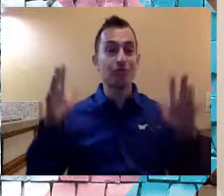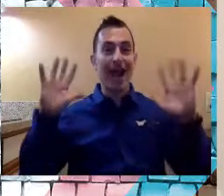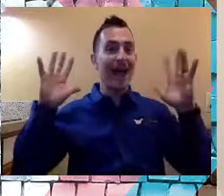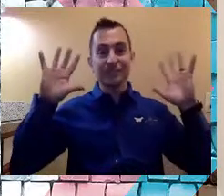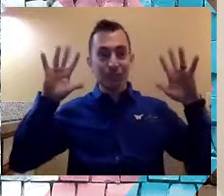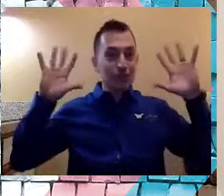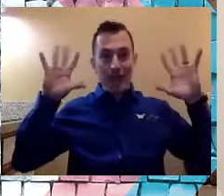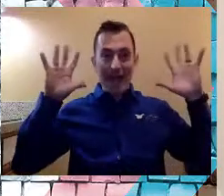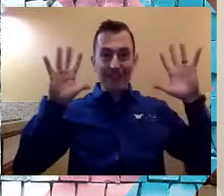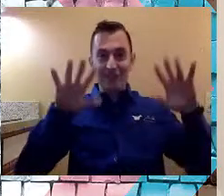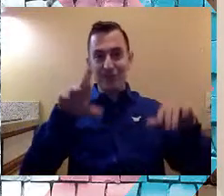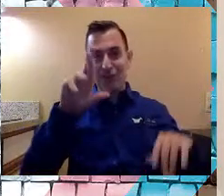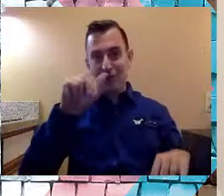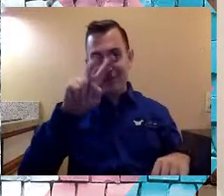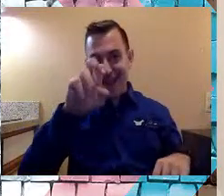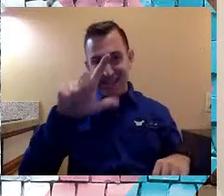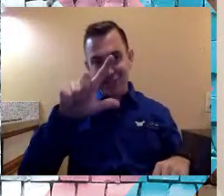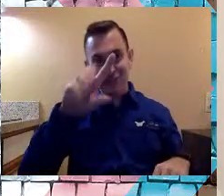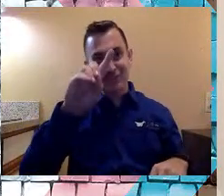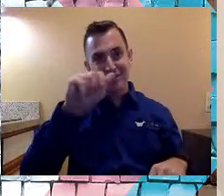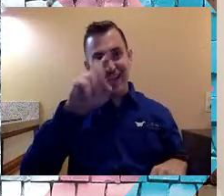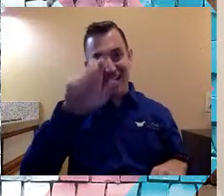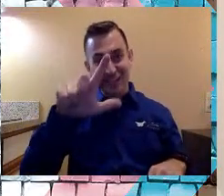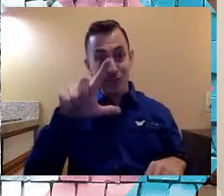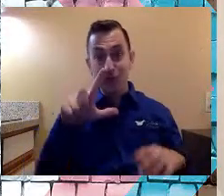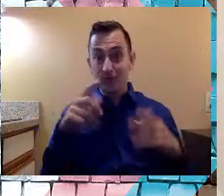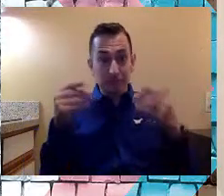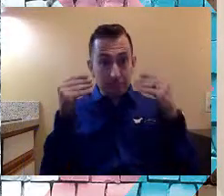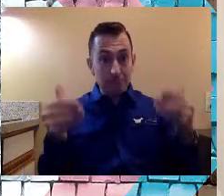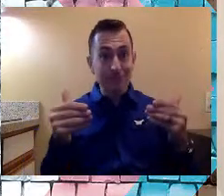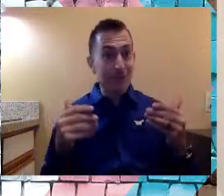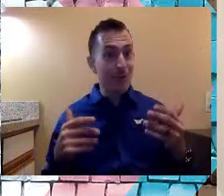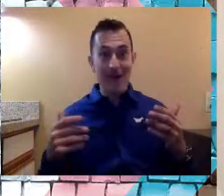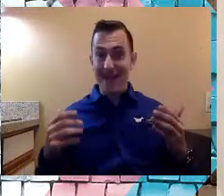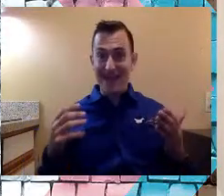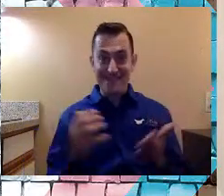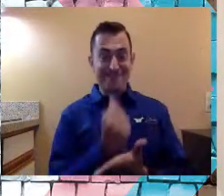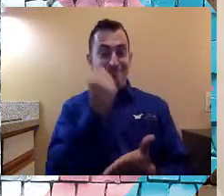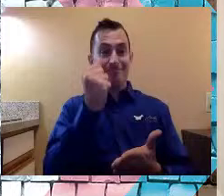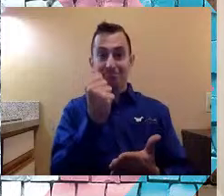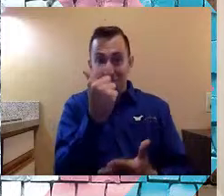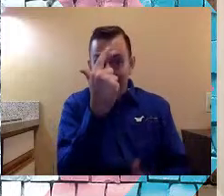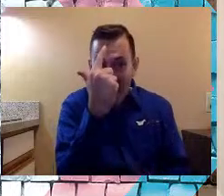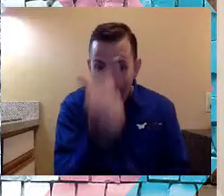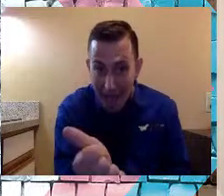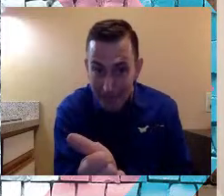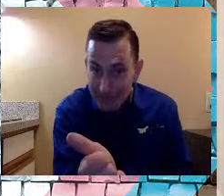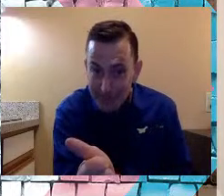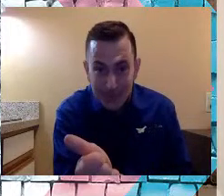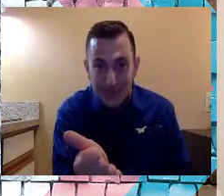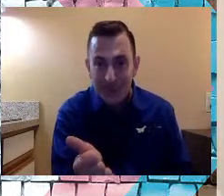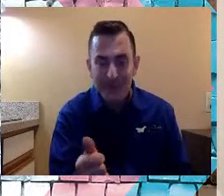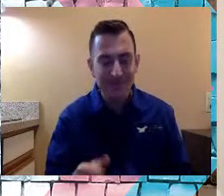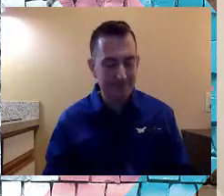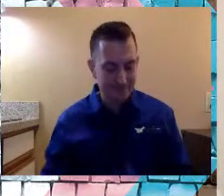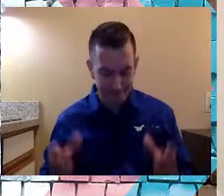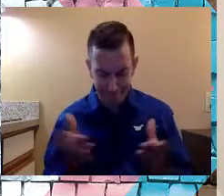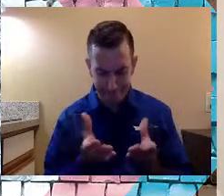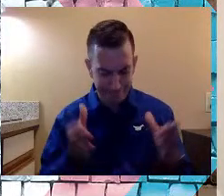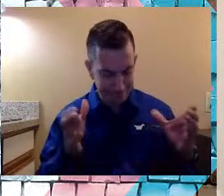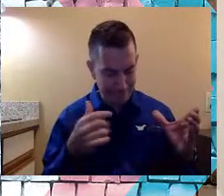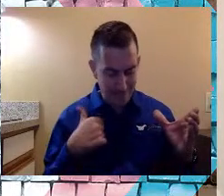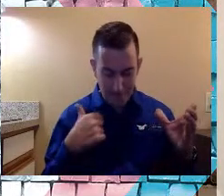dazzle, that would brighten it up. So what I'm gonna do is I'm gonna look in my magical basket of sequins